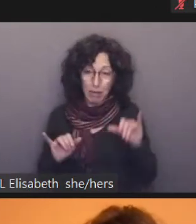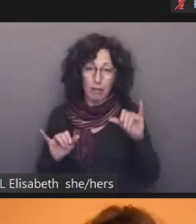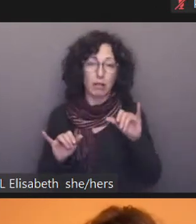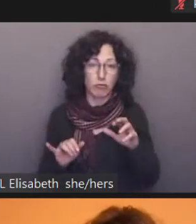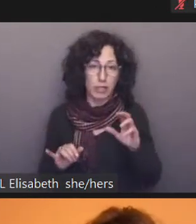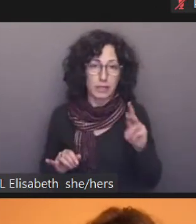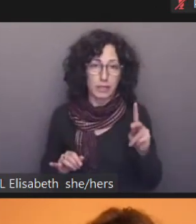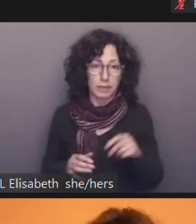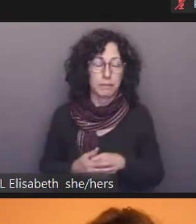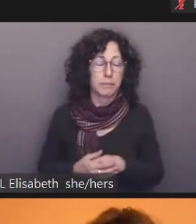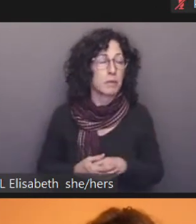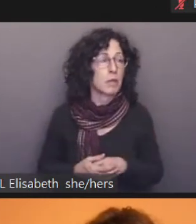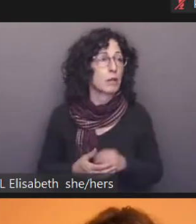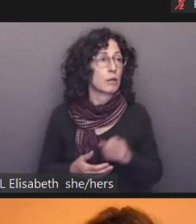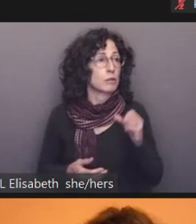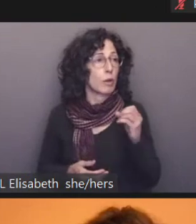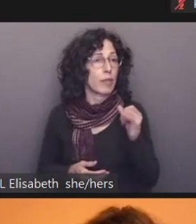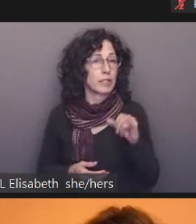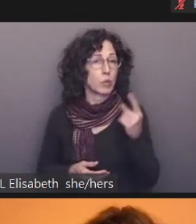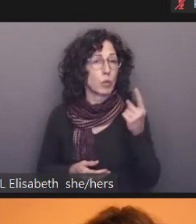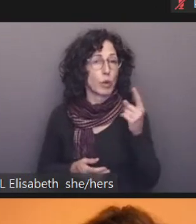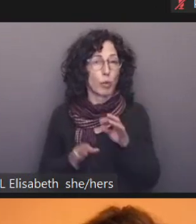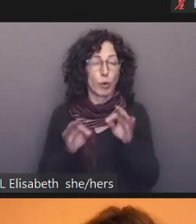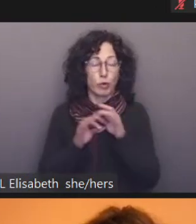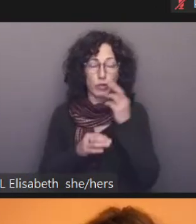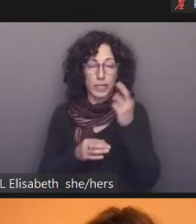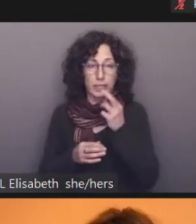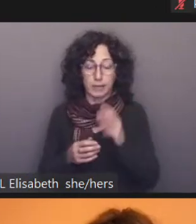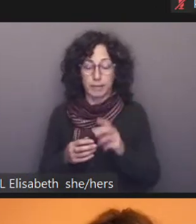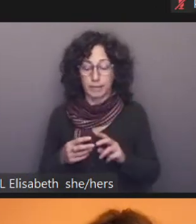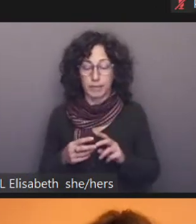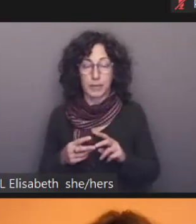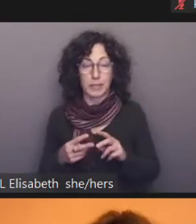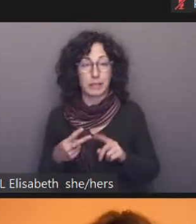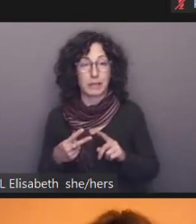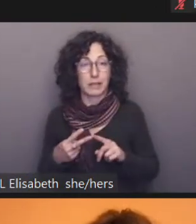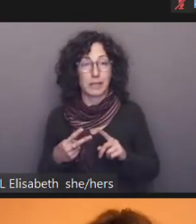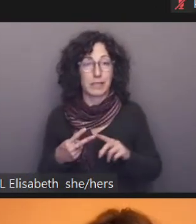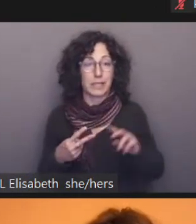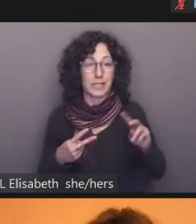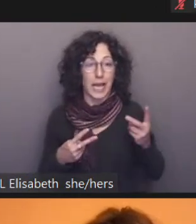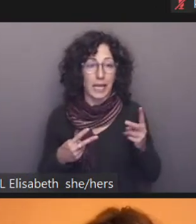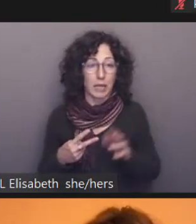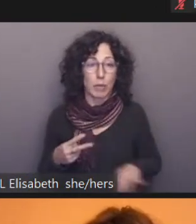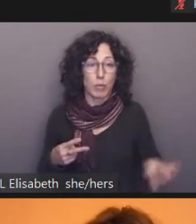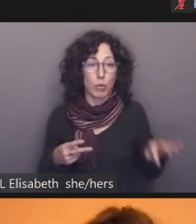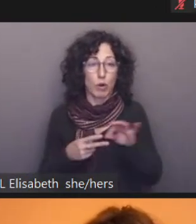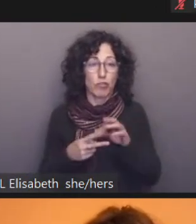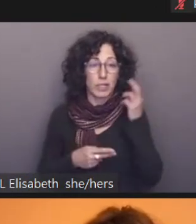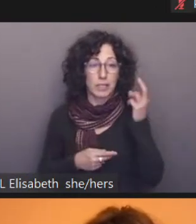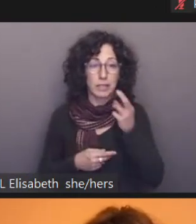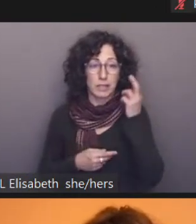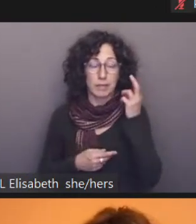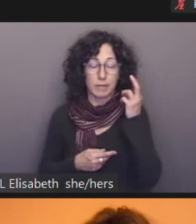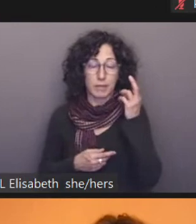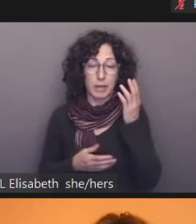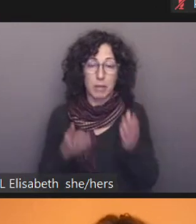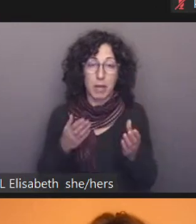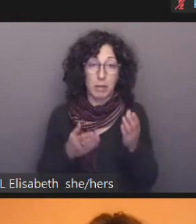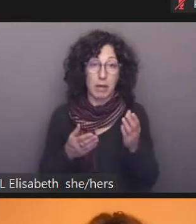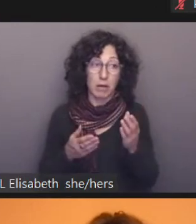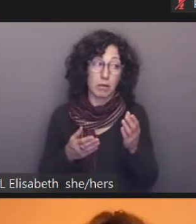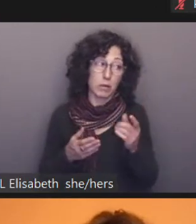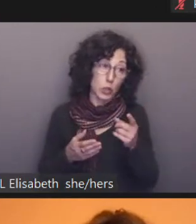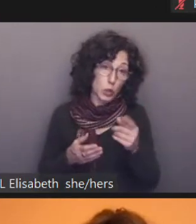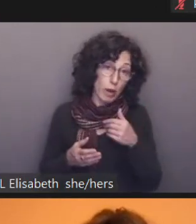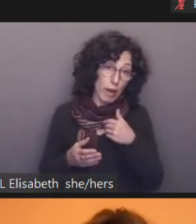So that's one important reason. The second important reason is there might be others in your family for